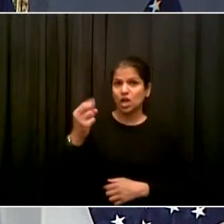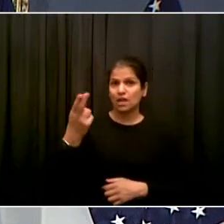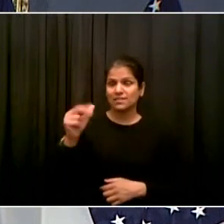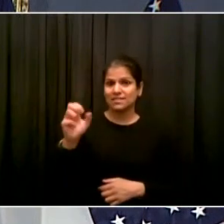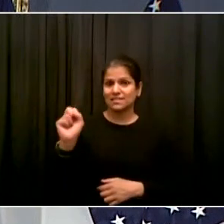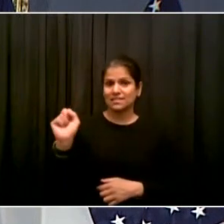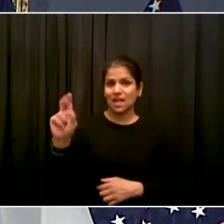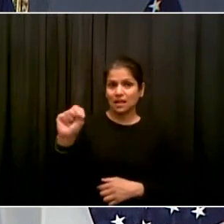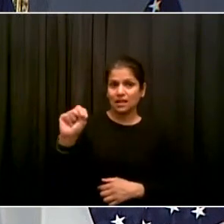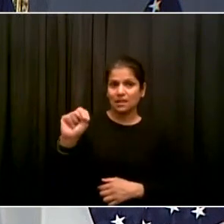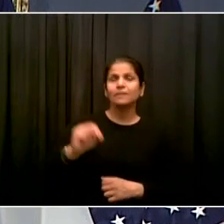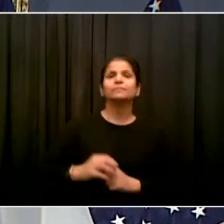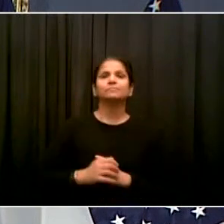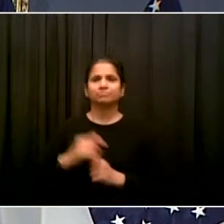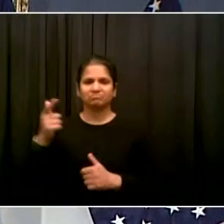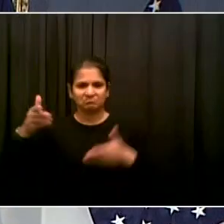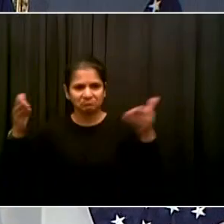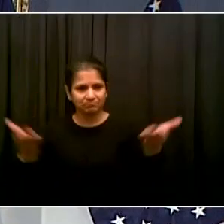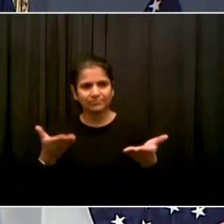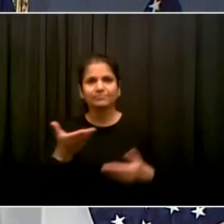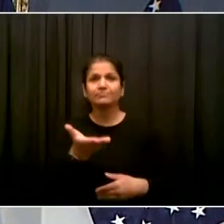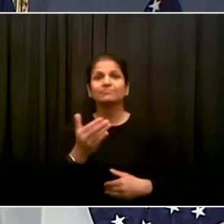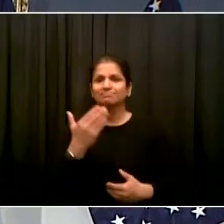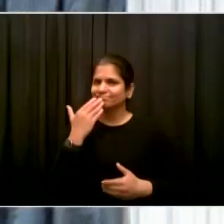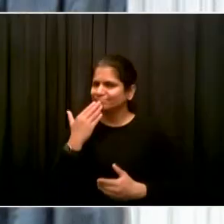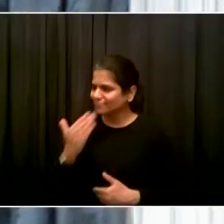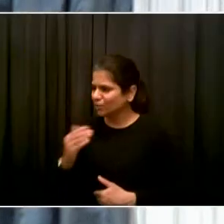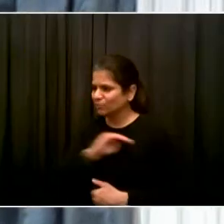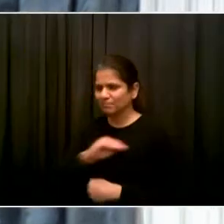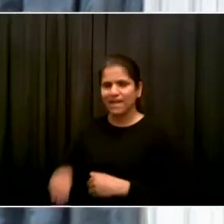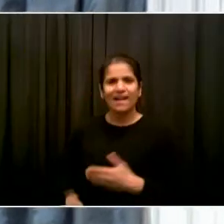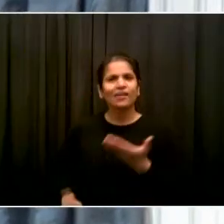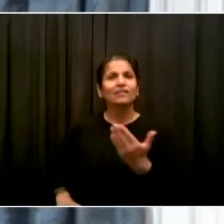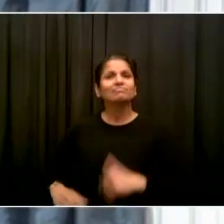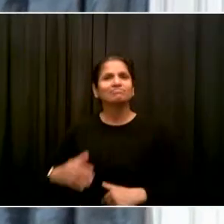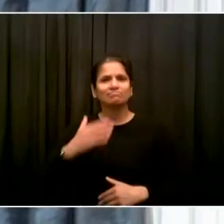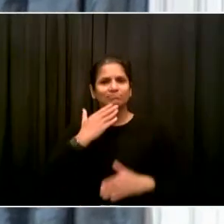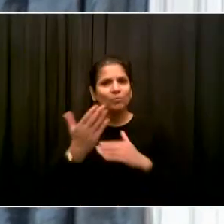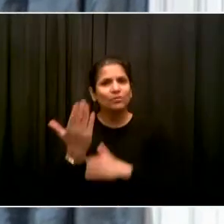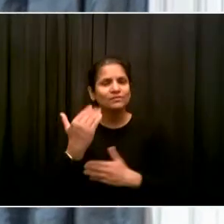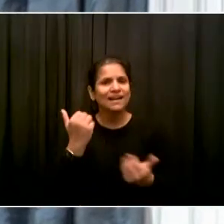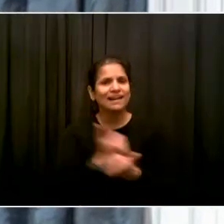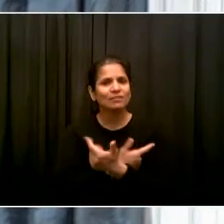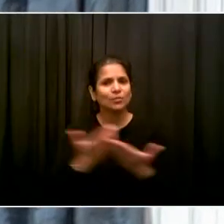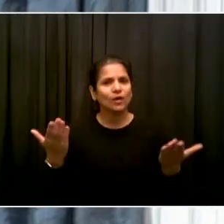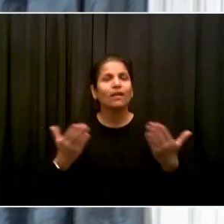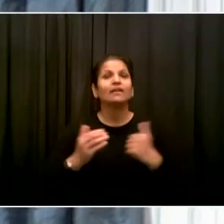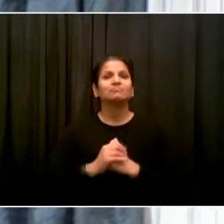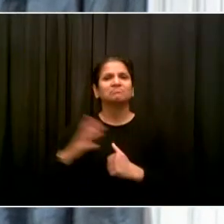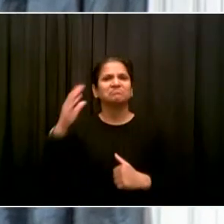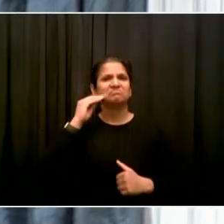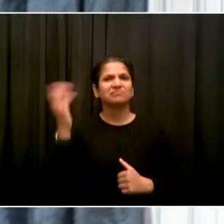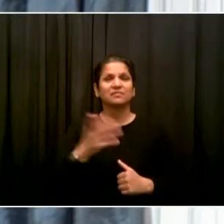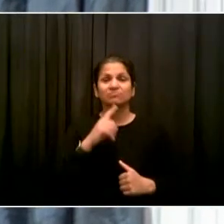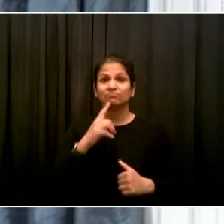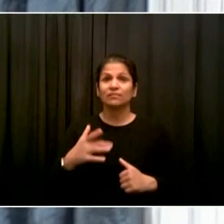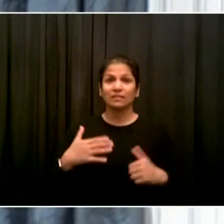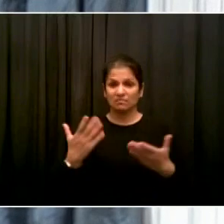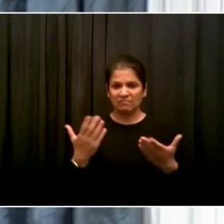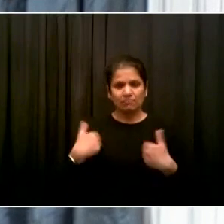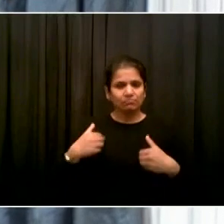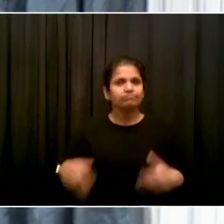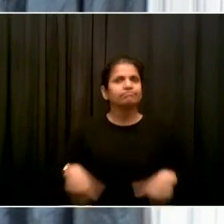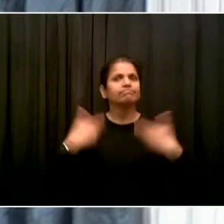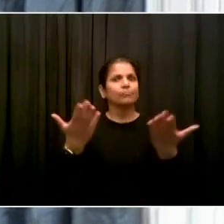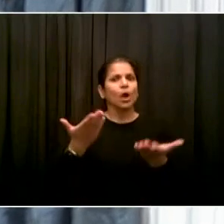Thank you very much, Mr. Mayor. And good morning, New Yorkers. Today, it's with great pride that I tell you about a new resource being offered by the New York City Test and Trace